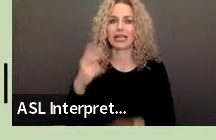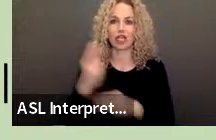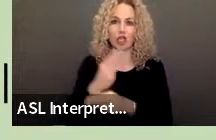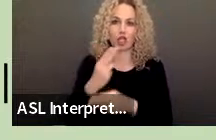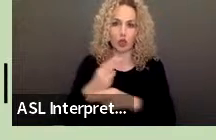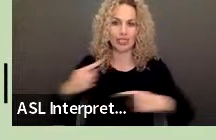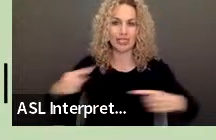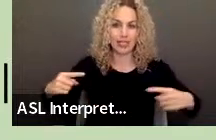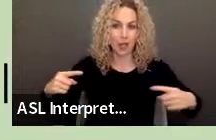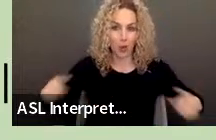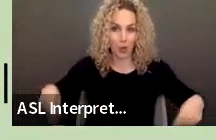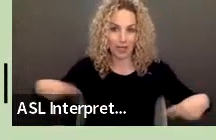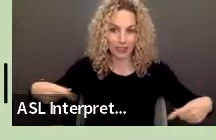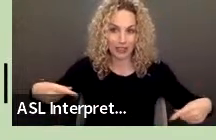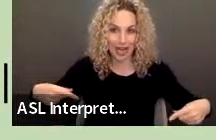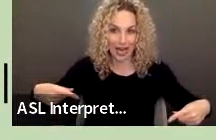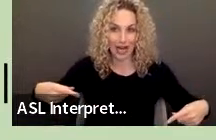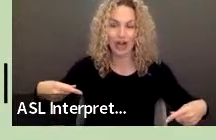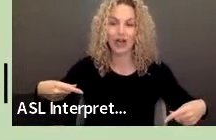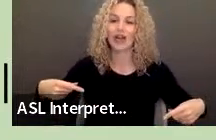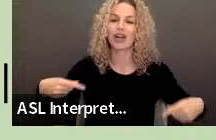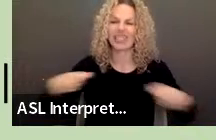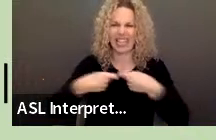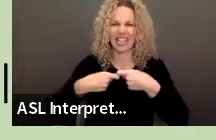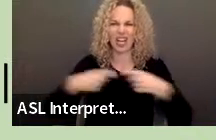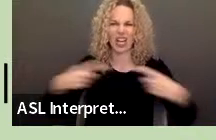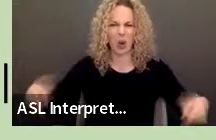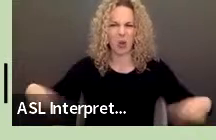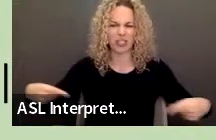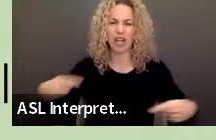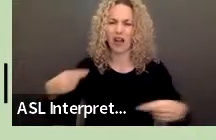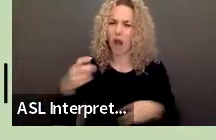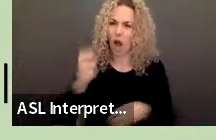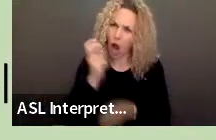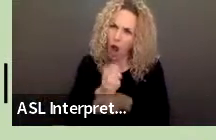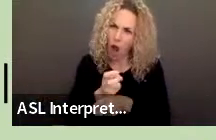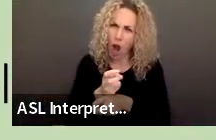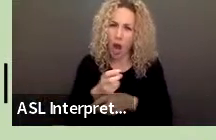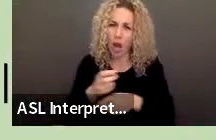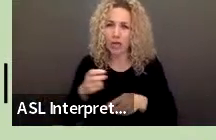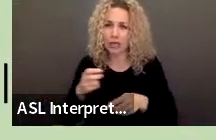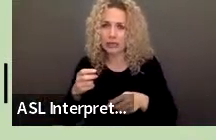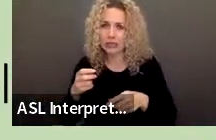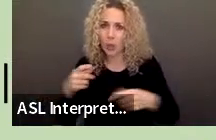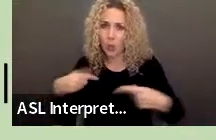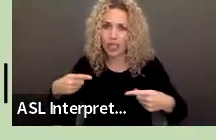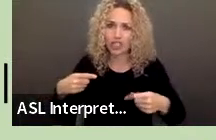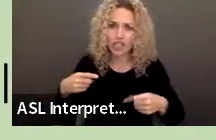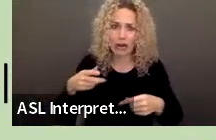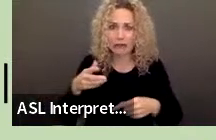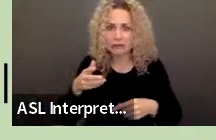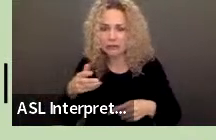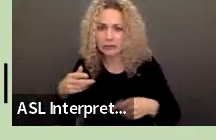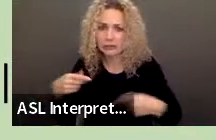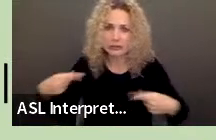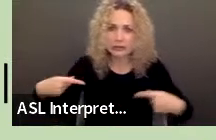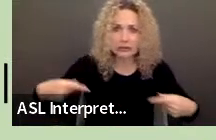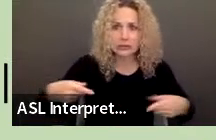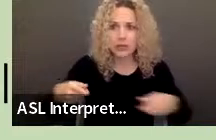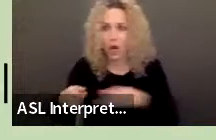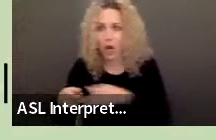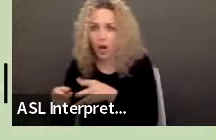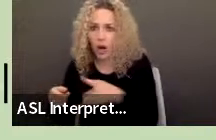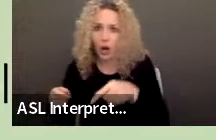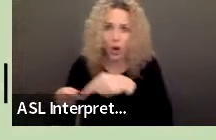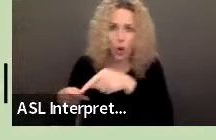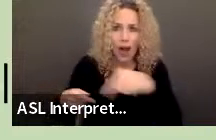power wheelchair, was having a really tough time getting around, because even during the dry season, which is most of the season